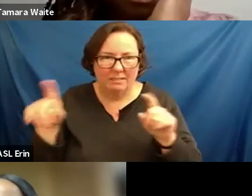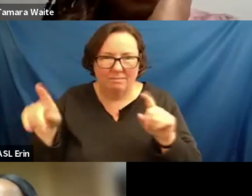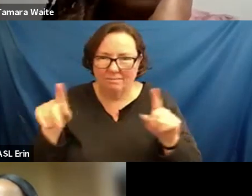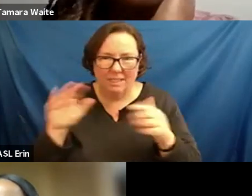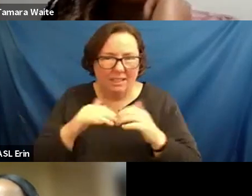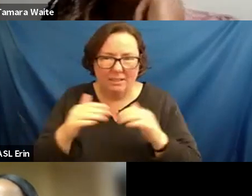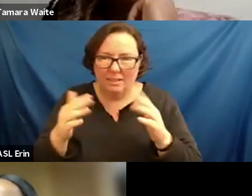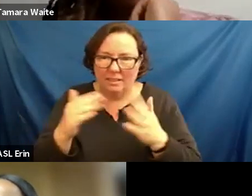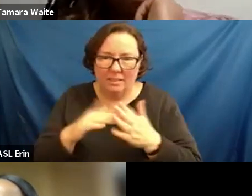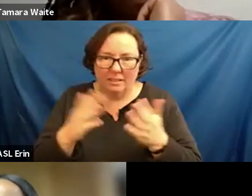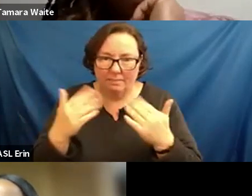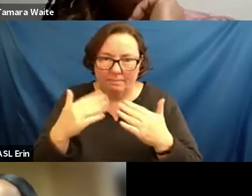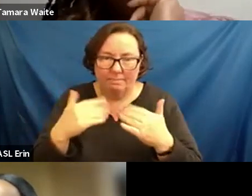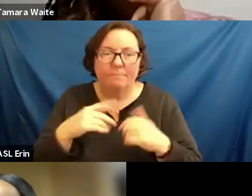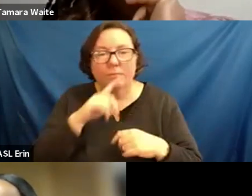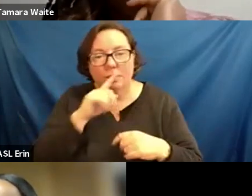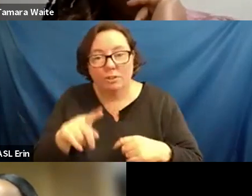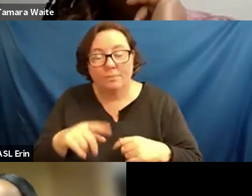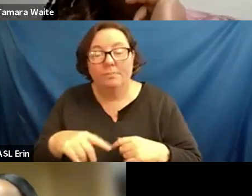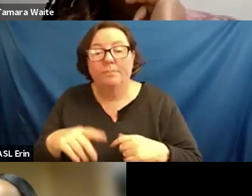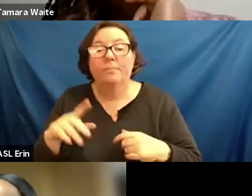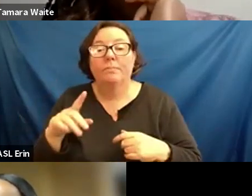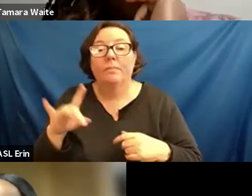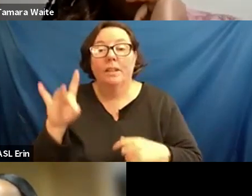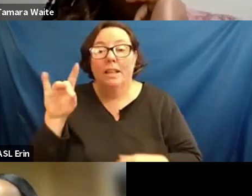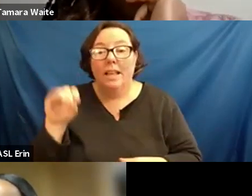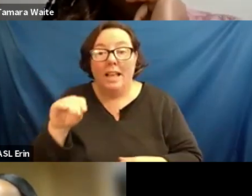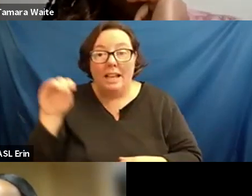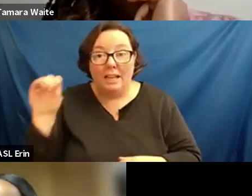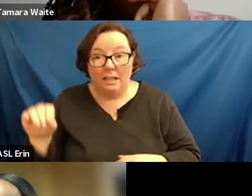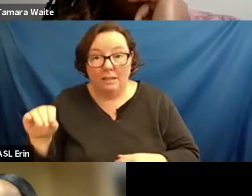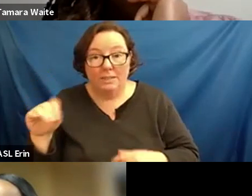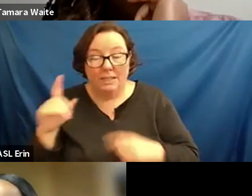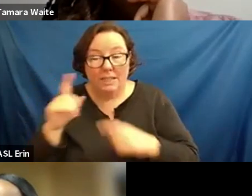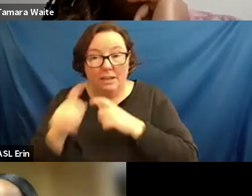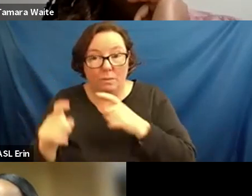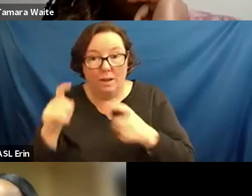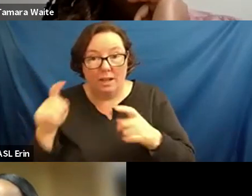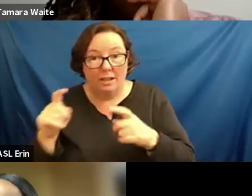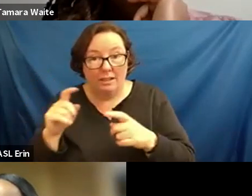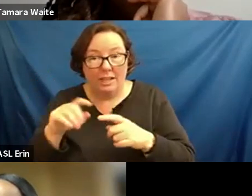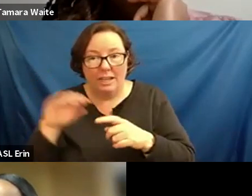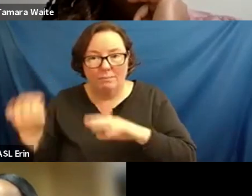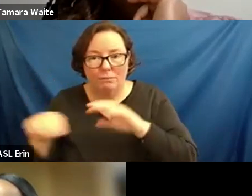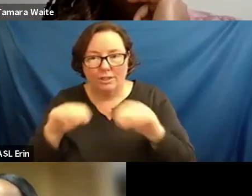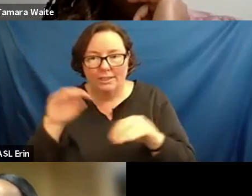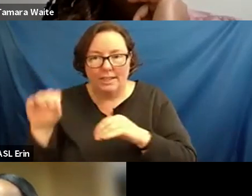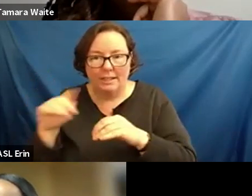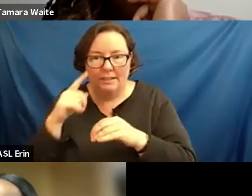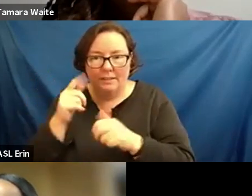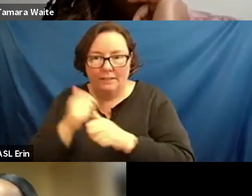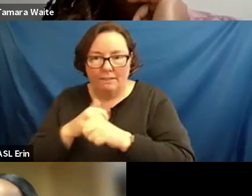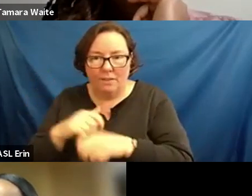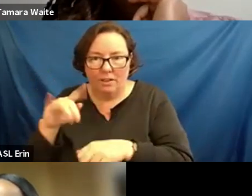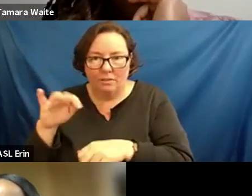allocated? Yes, so the 80% of the seats were allocated on a proportional basis. So each